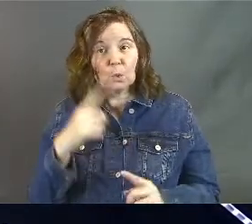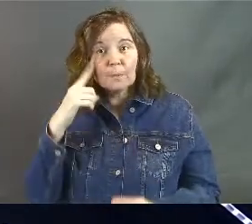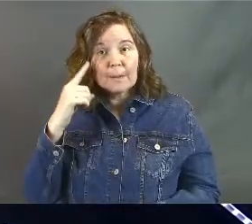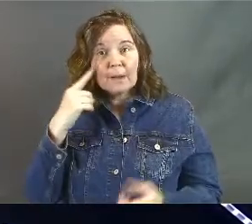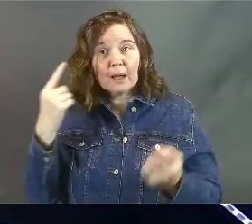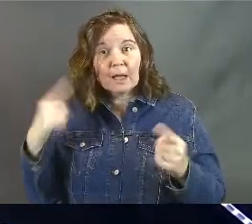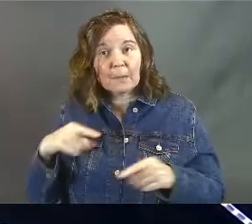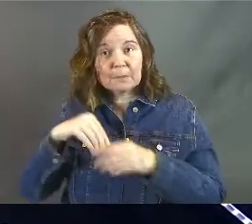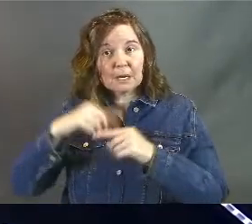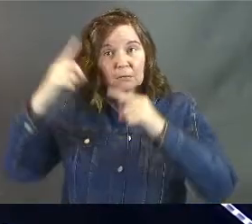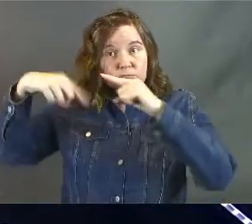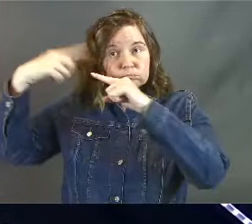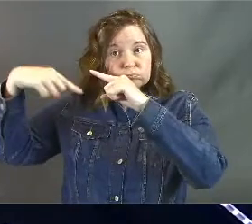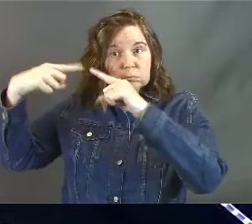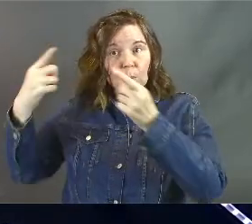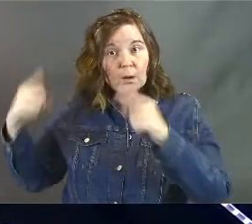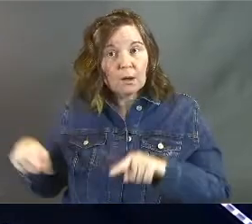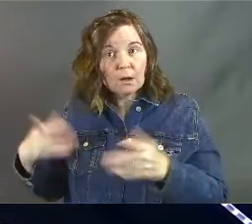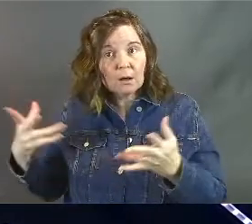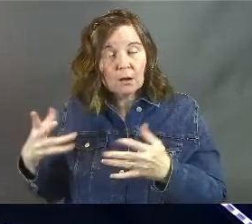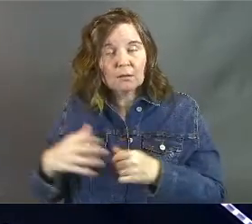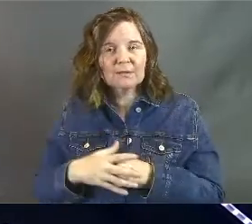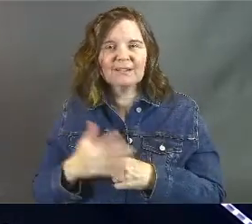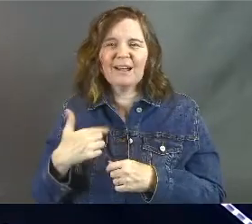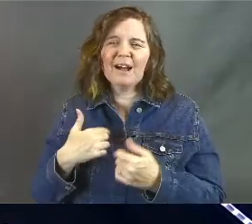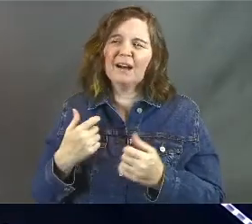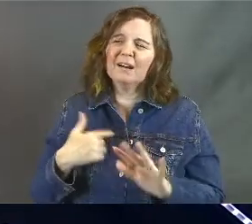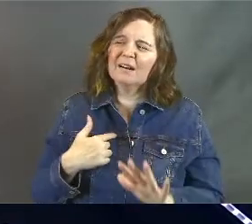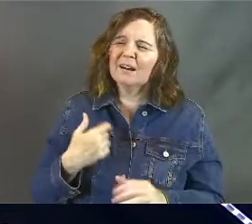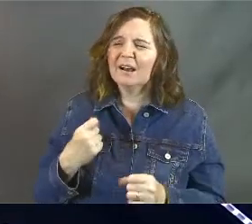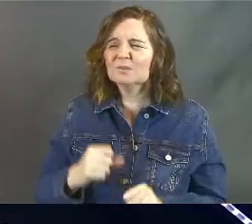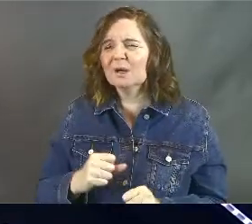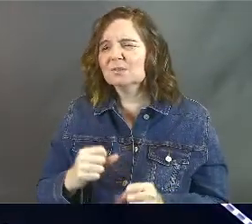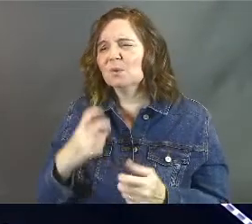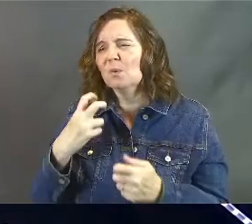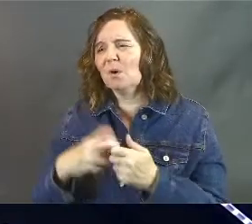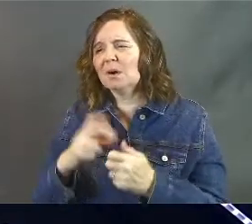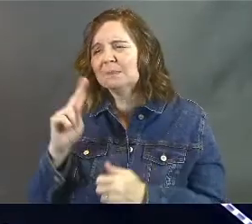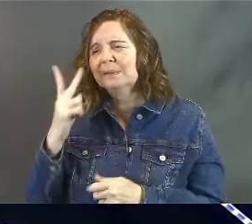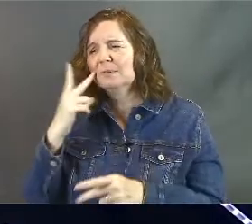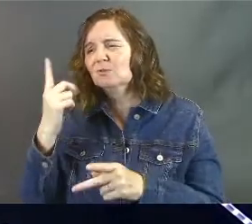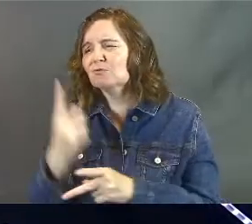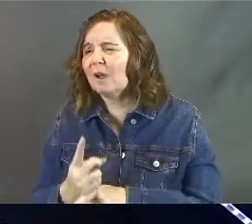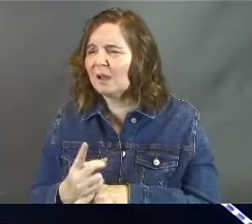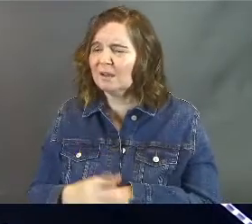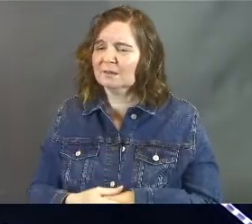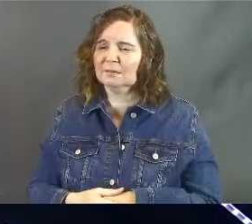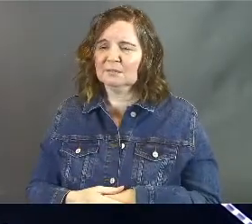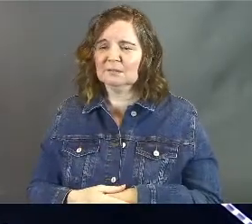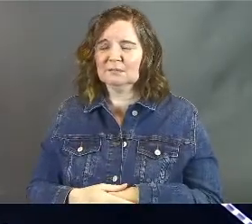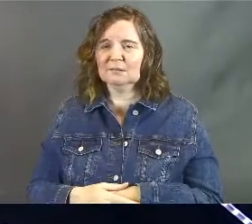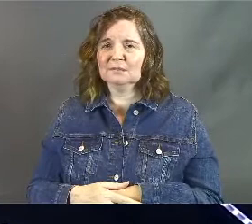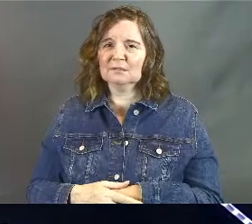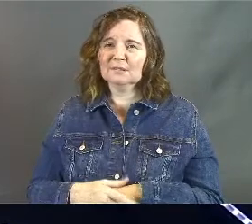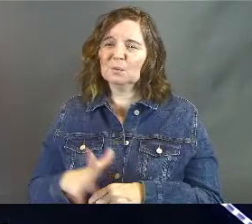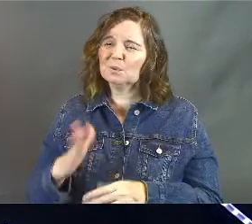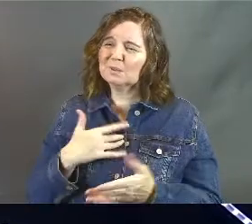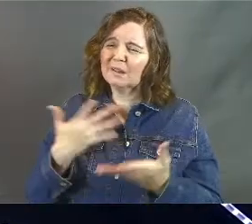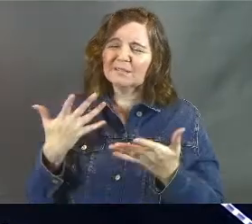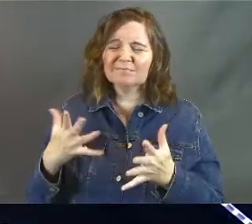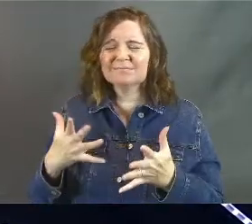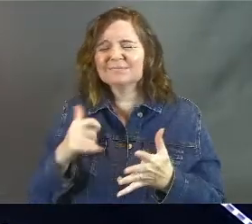mind went? You know what? I try so hard to be politically correct, okay? Would everybody just lay off